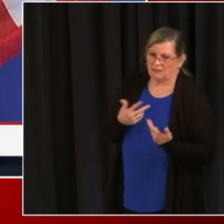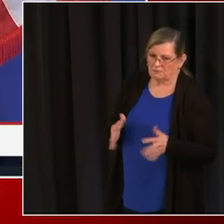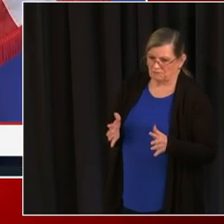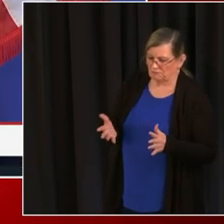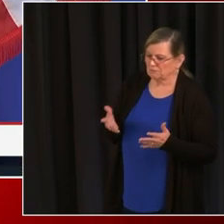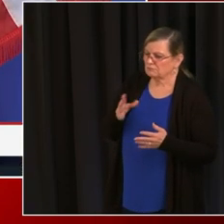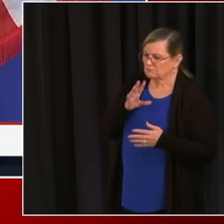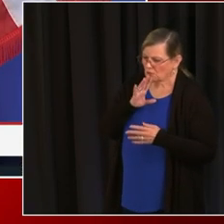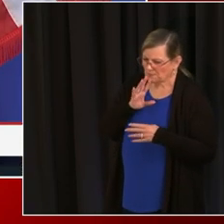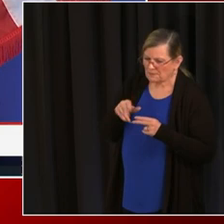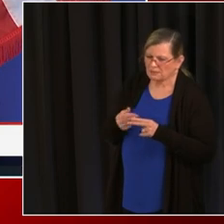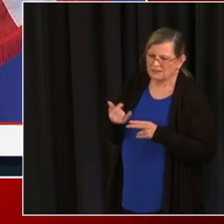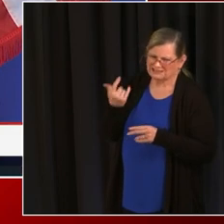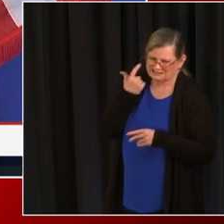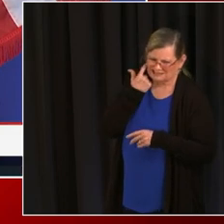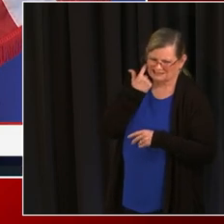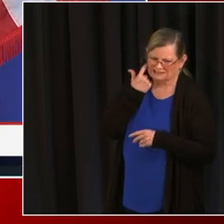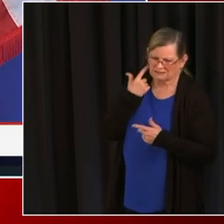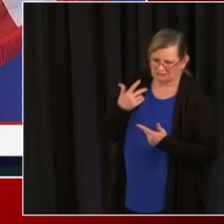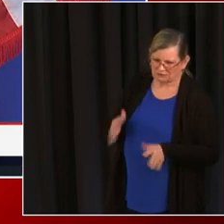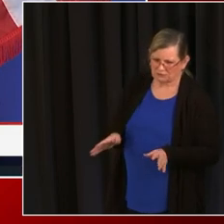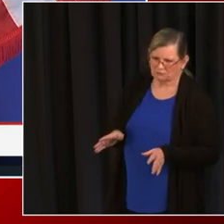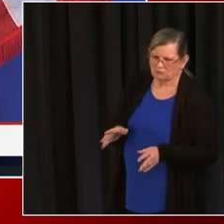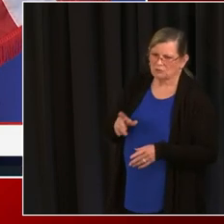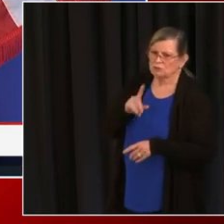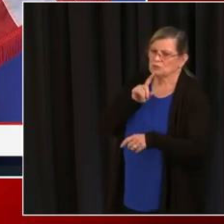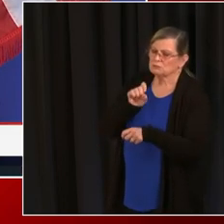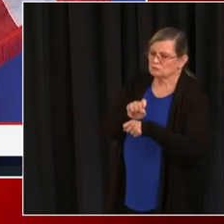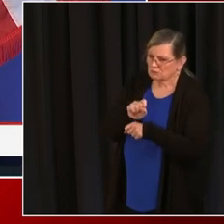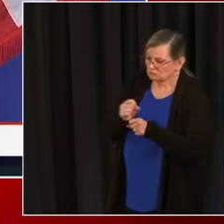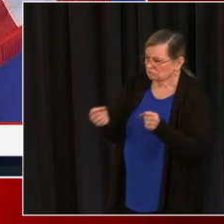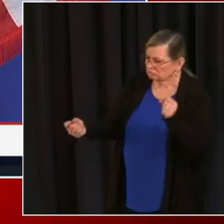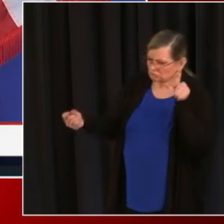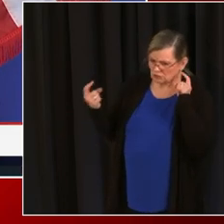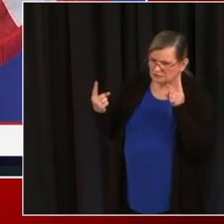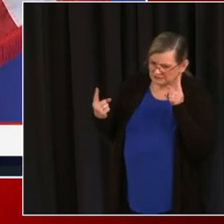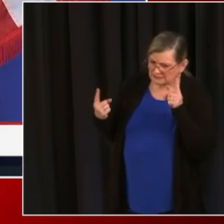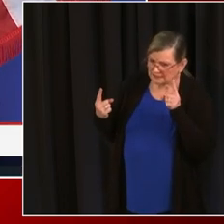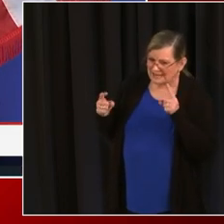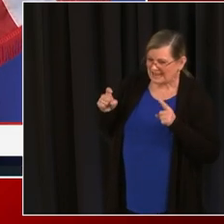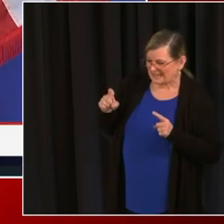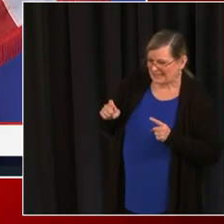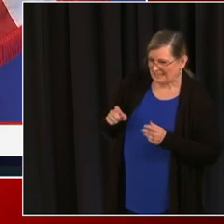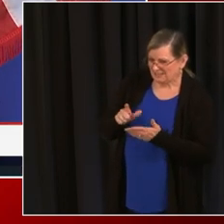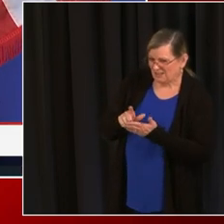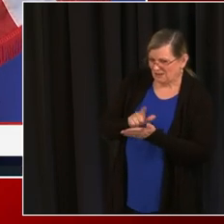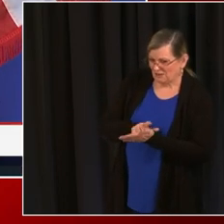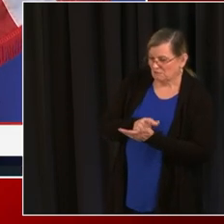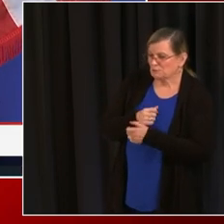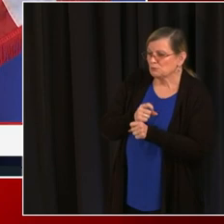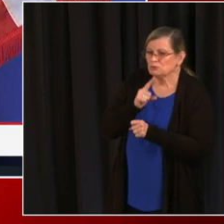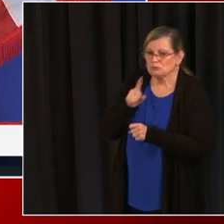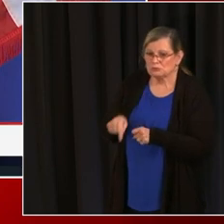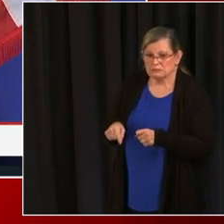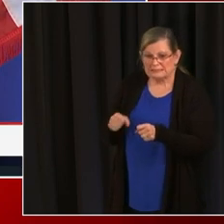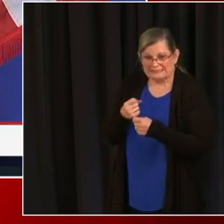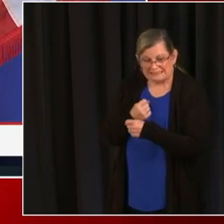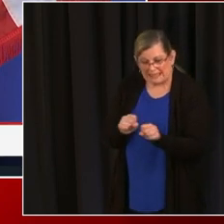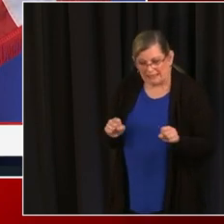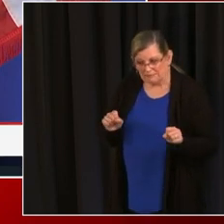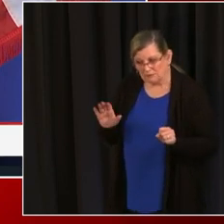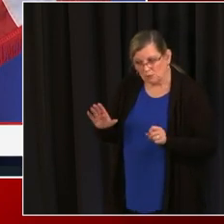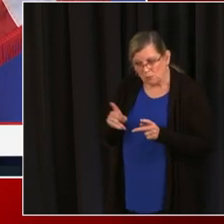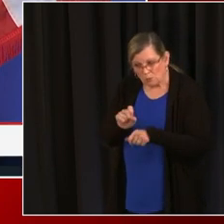here before about surely understanding the needs of lawmakers to be safe at their